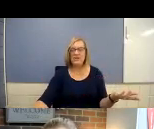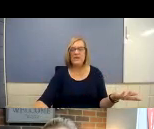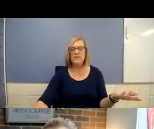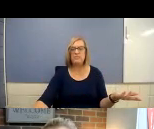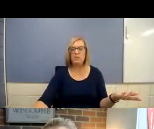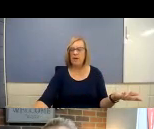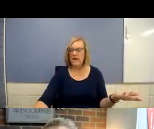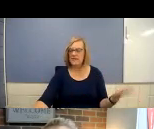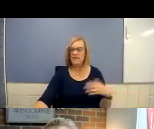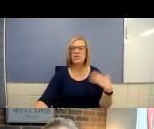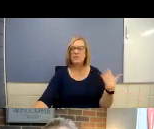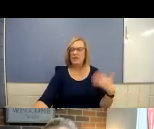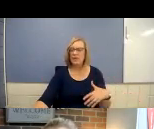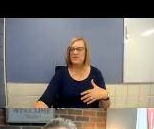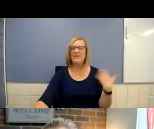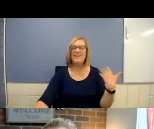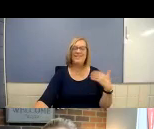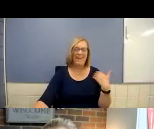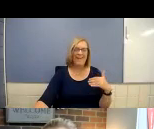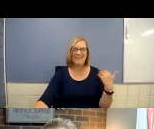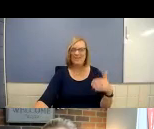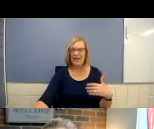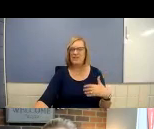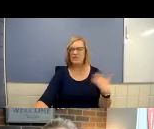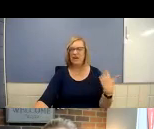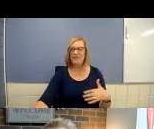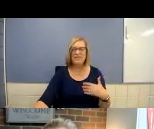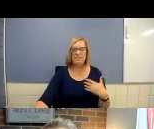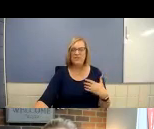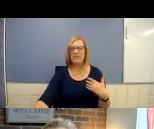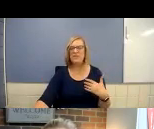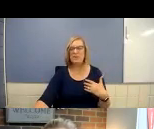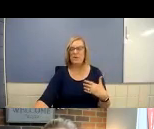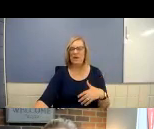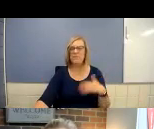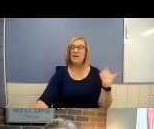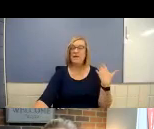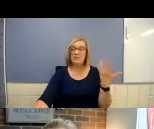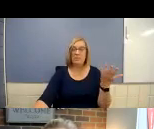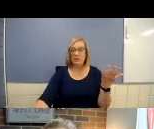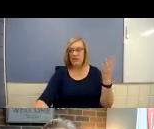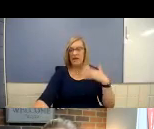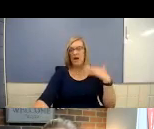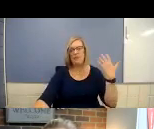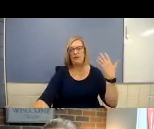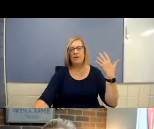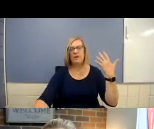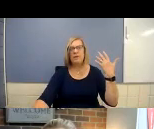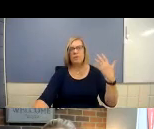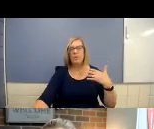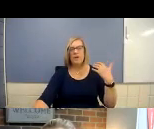year is more ASL. You will notice there is an ASL class for every semester in this program because we're building